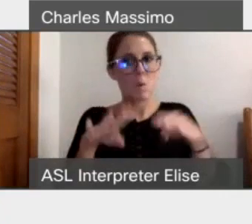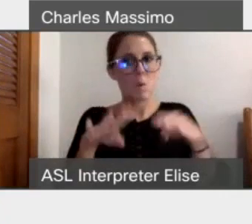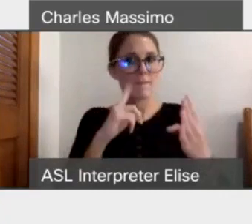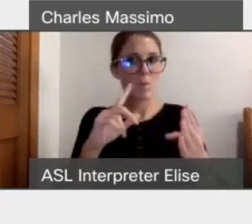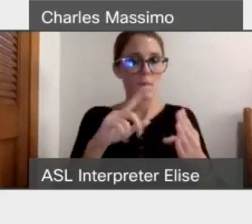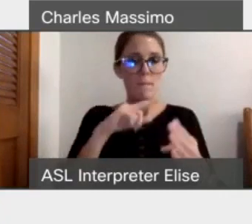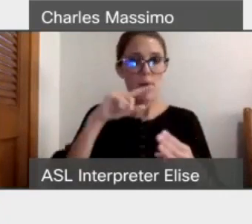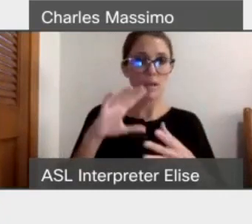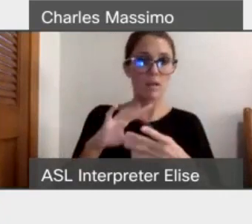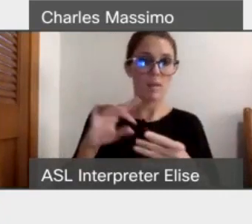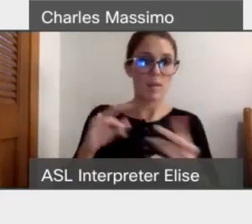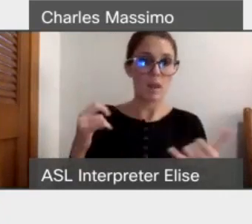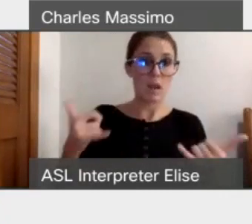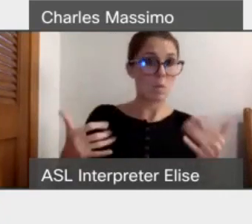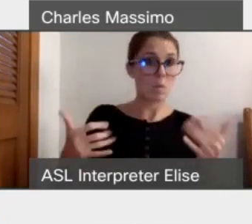point.